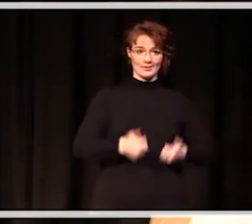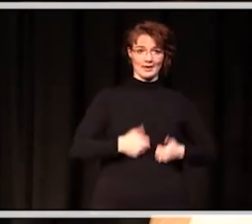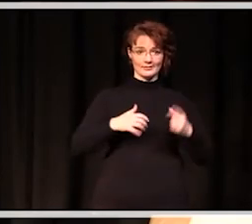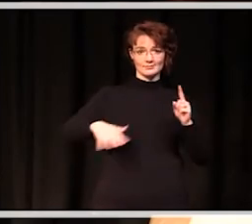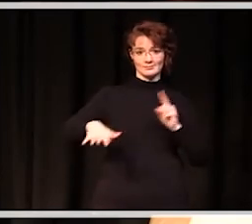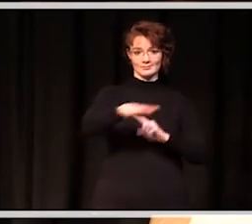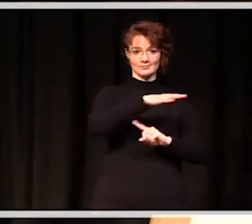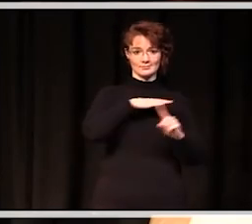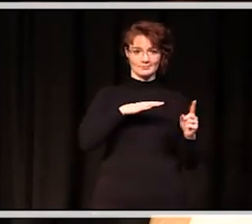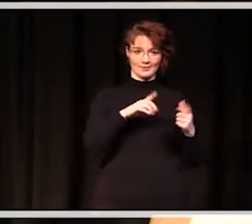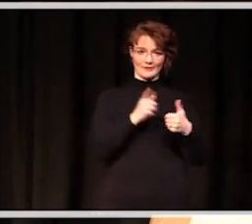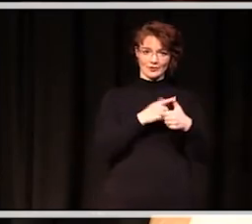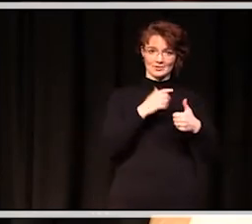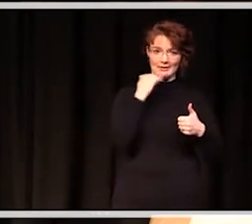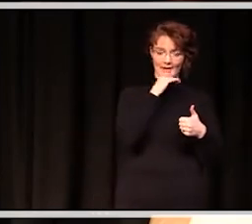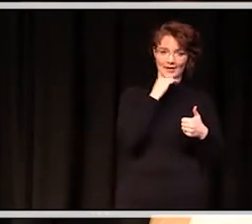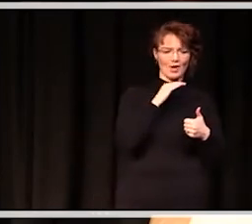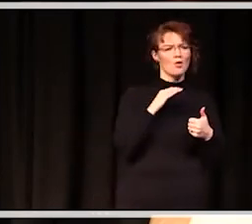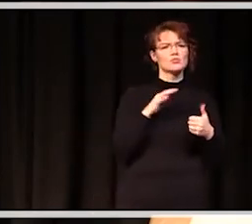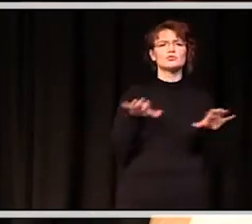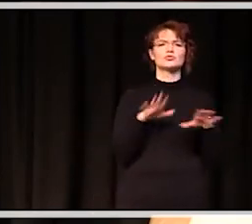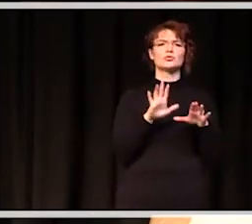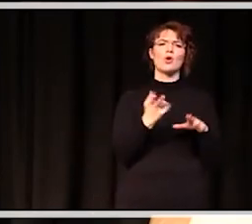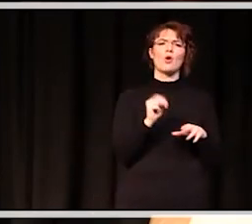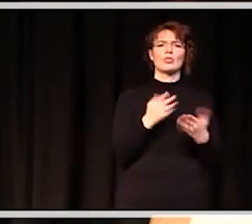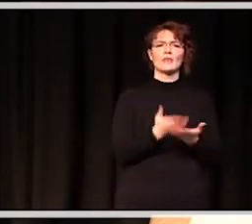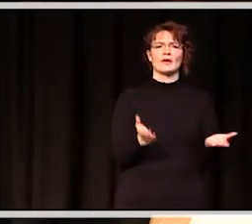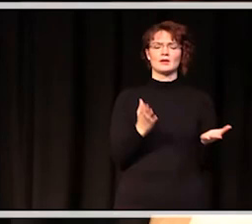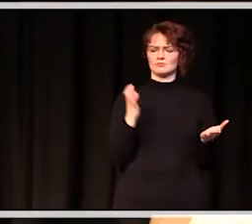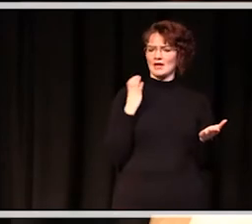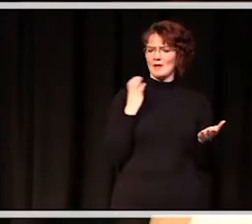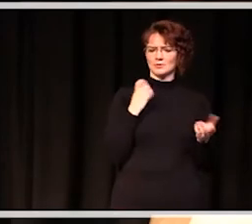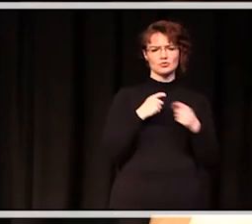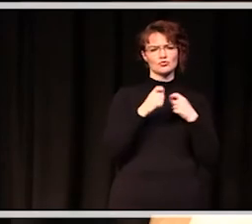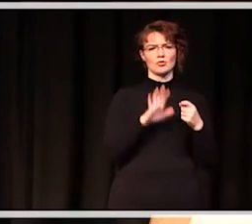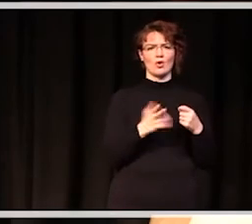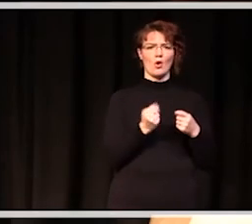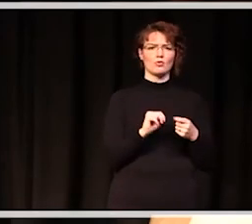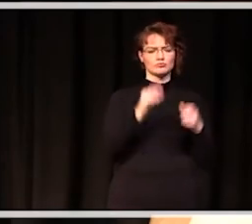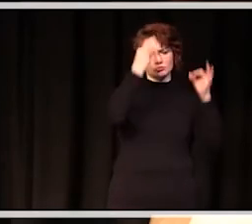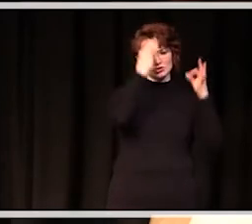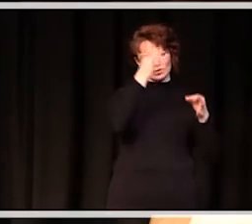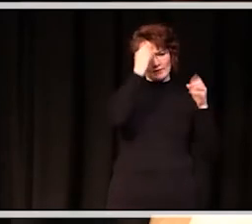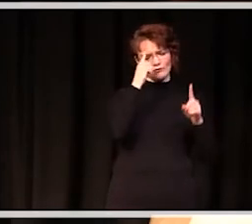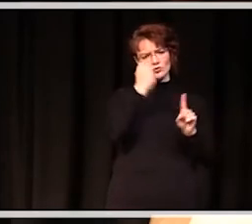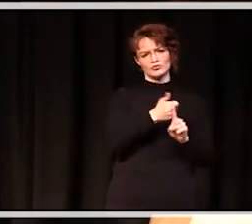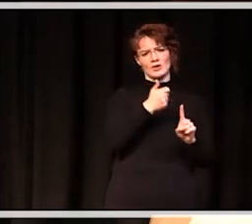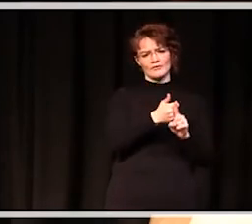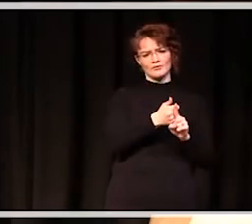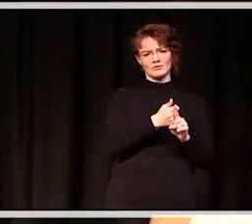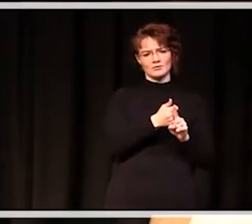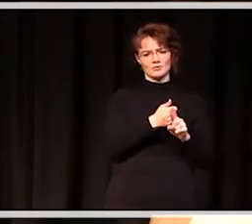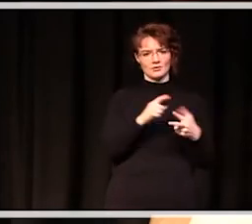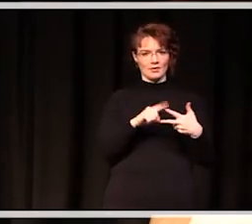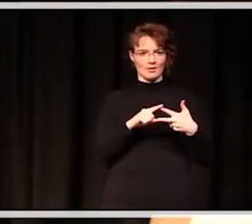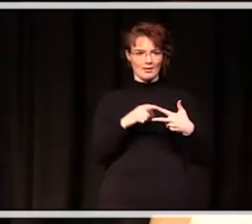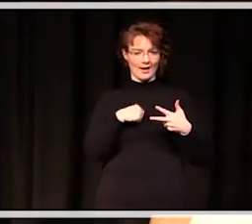soul. Do as you please. You call the shots. You're in charge. Don't let other people tell you what to do. I could satisfy your desires.